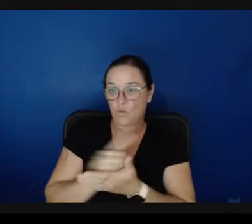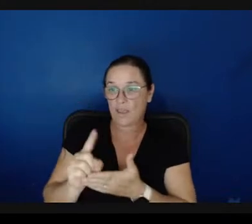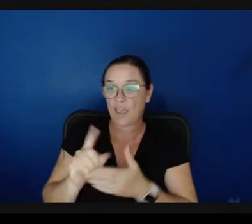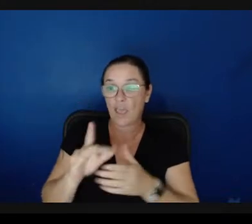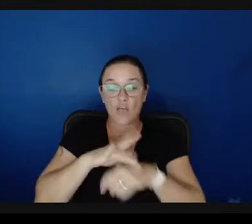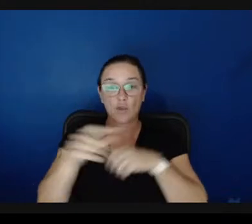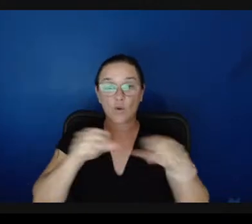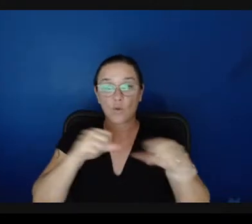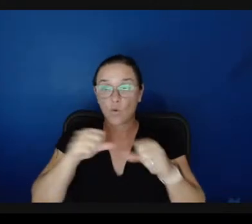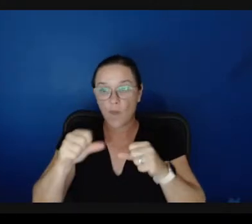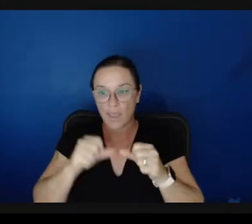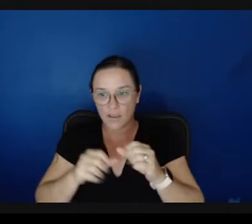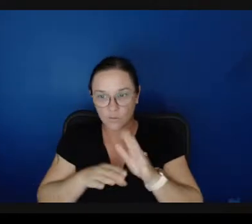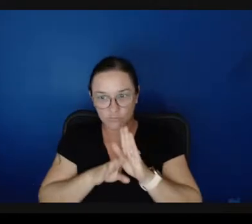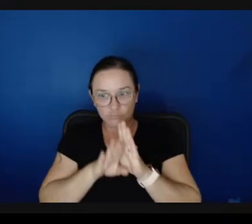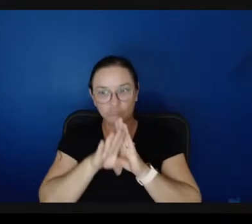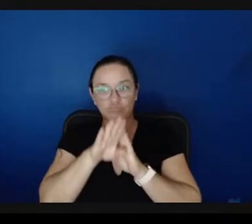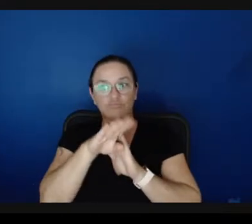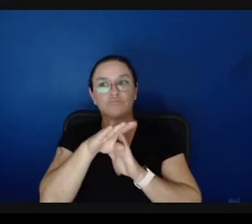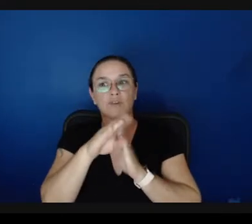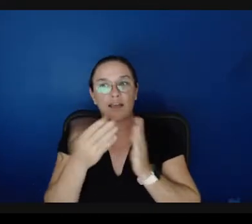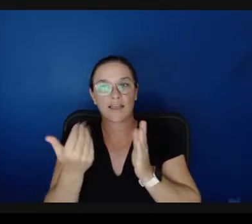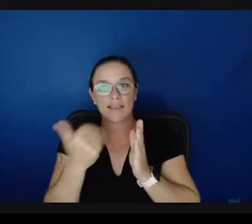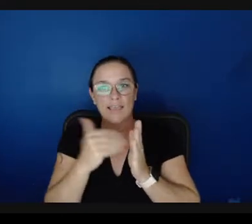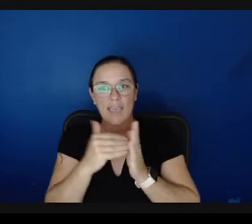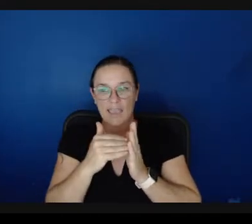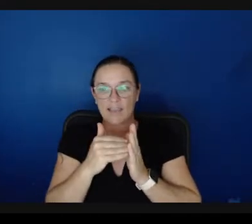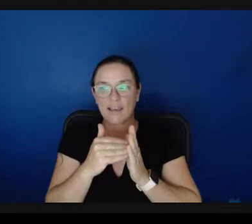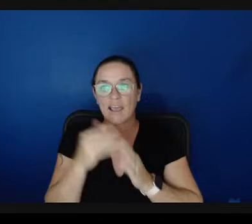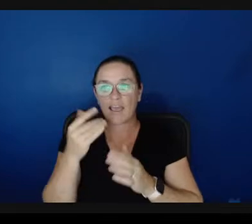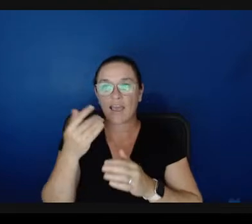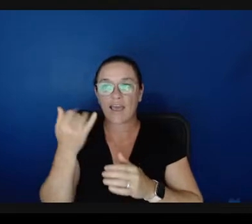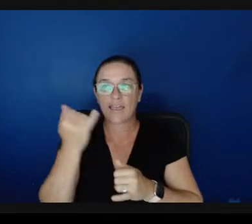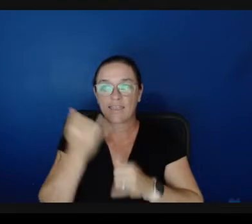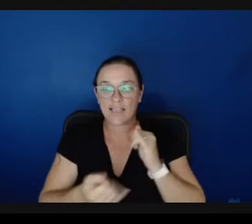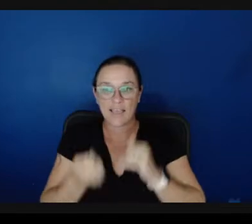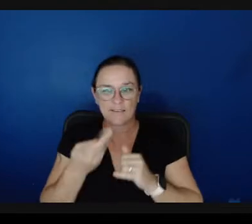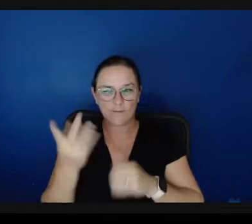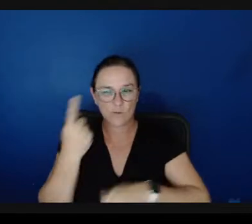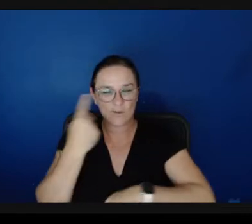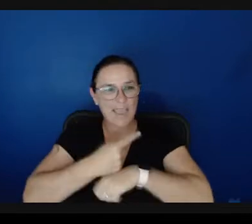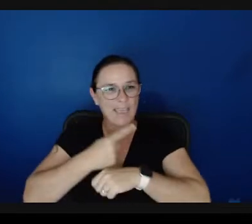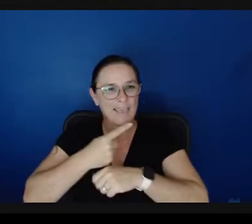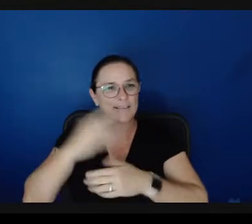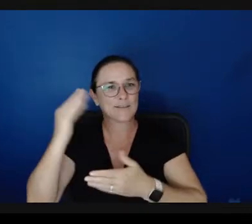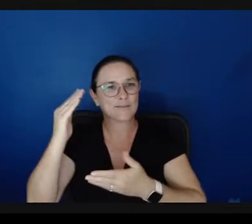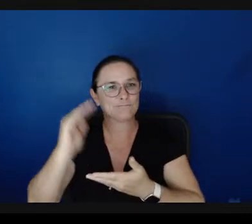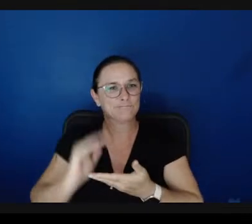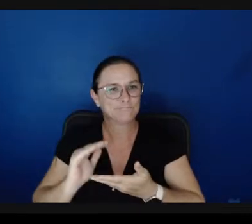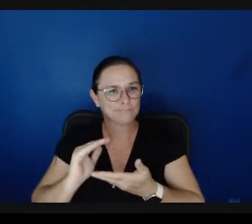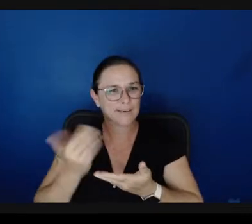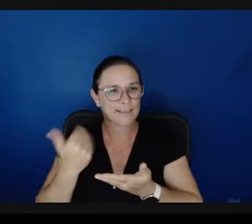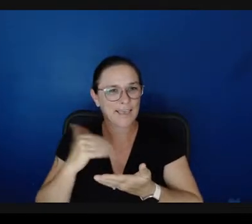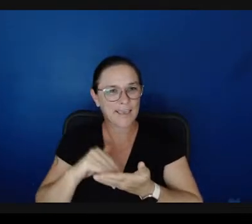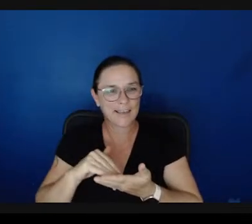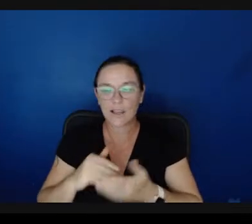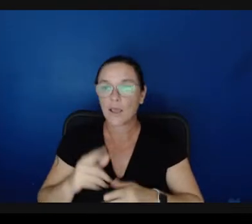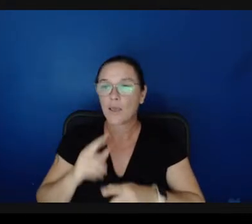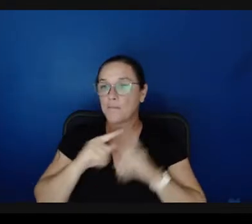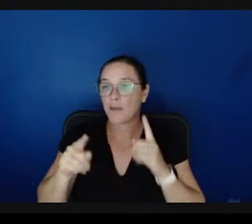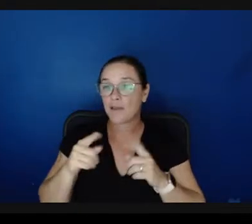Kilauea cycled back up, and in the last couple of days have decreased as well. But this follows